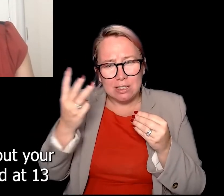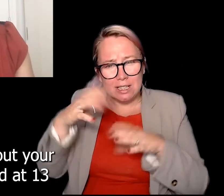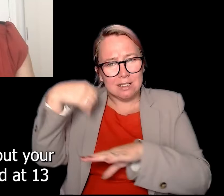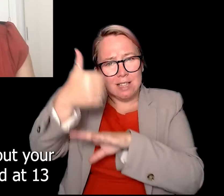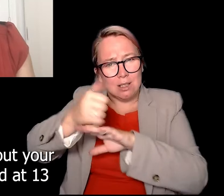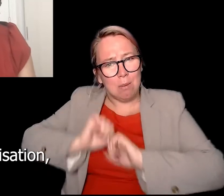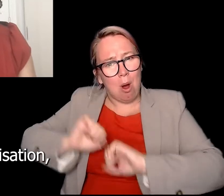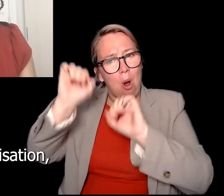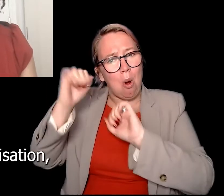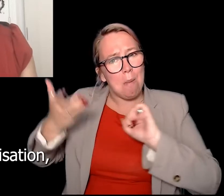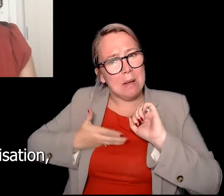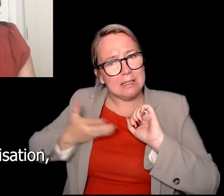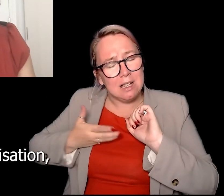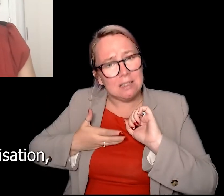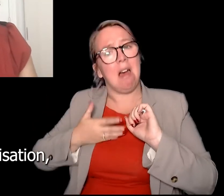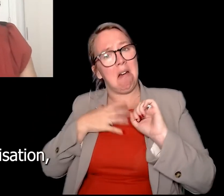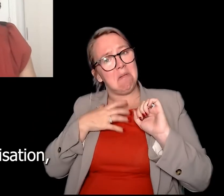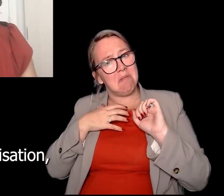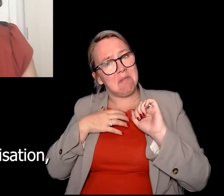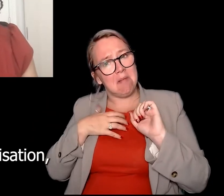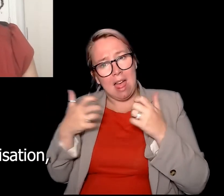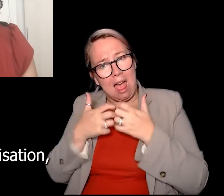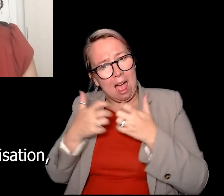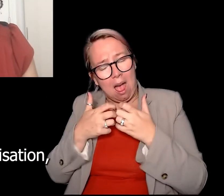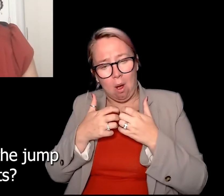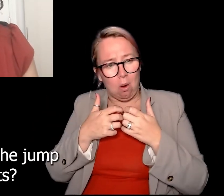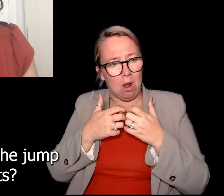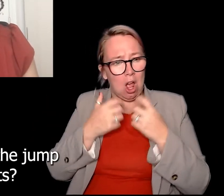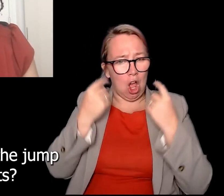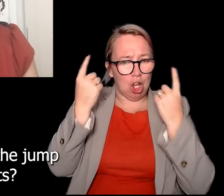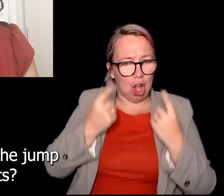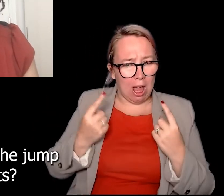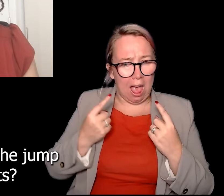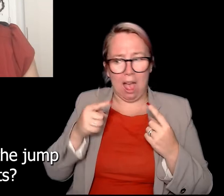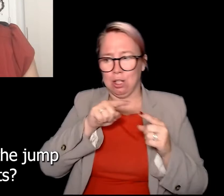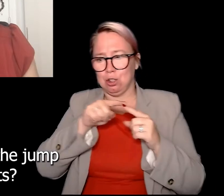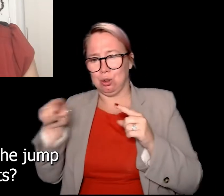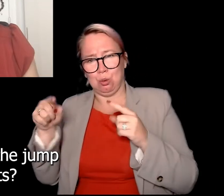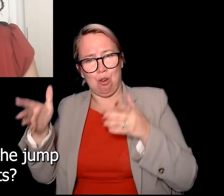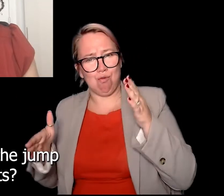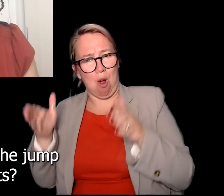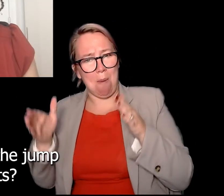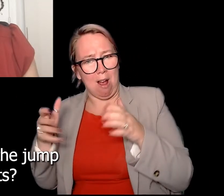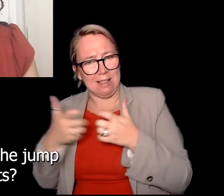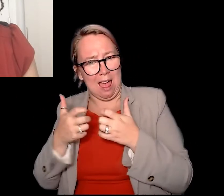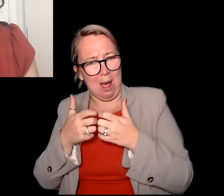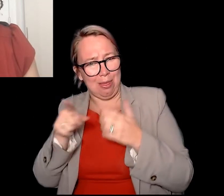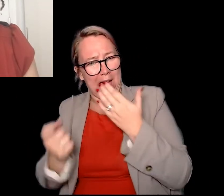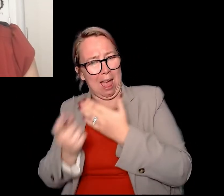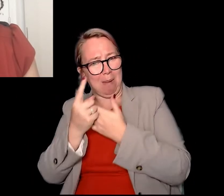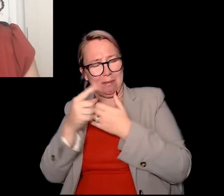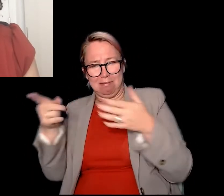education, but then you said at 13 you started your first organization, your first business. And then how do you make the jump from curly hair to